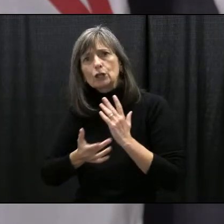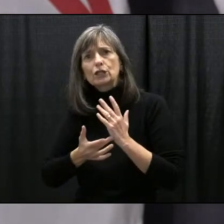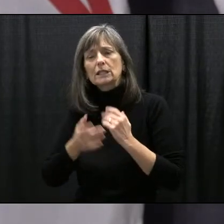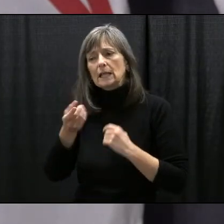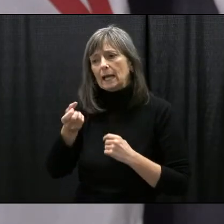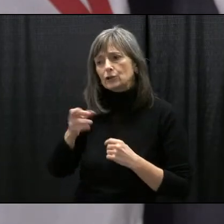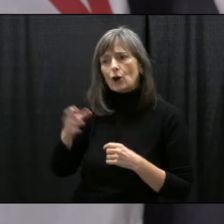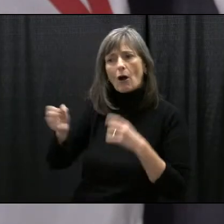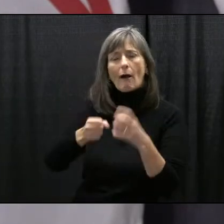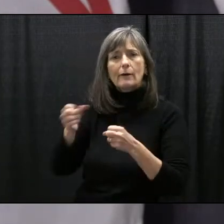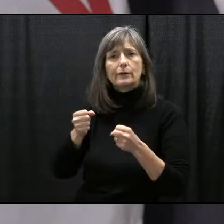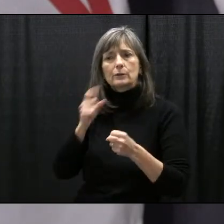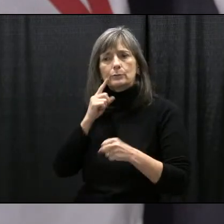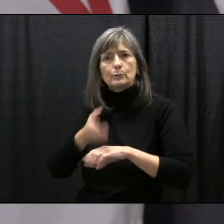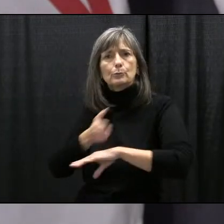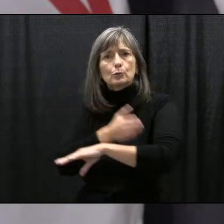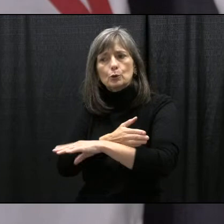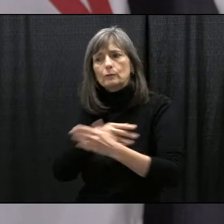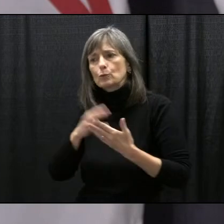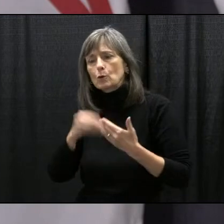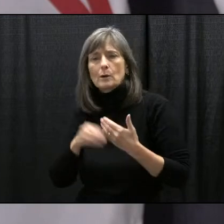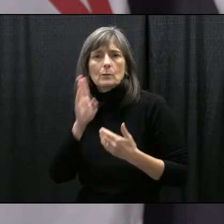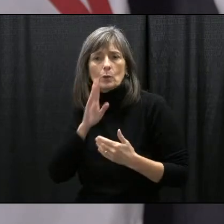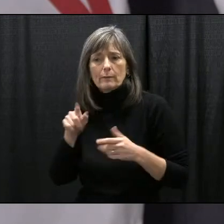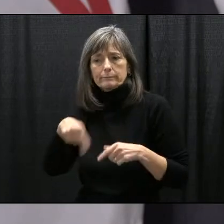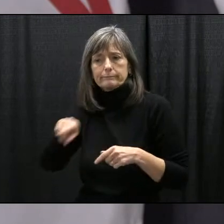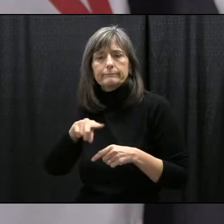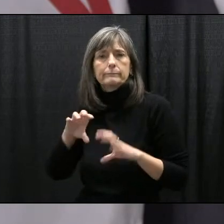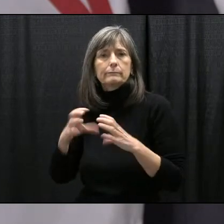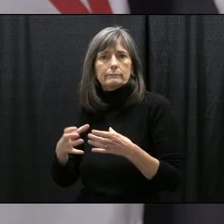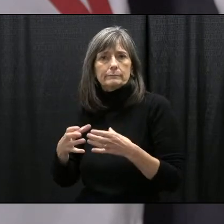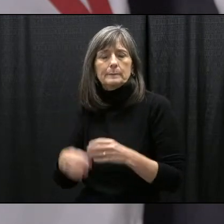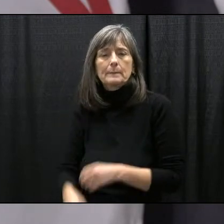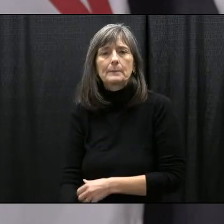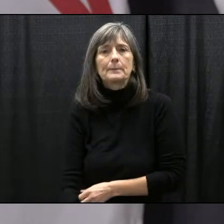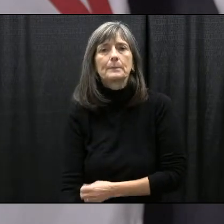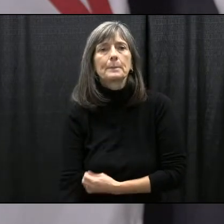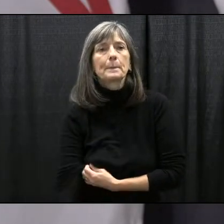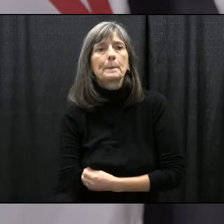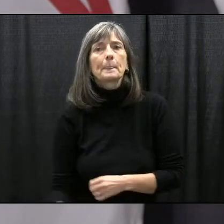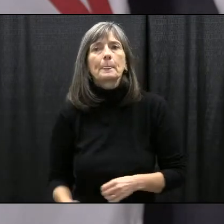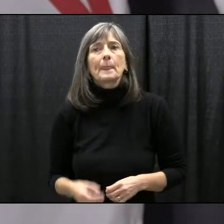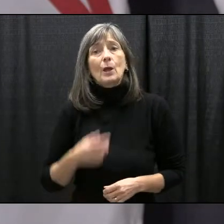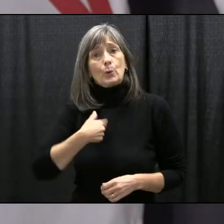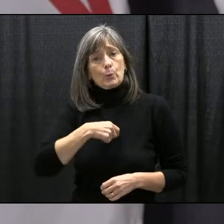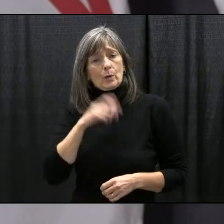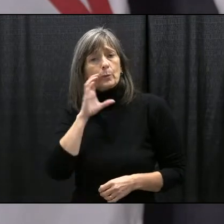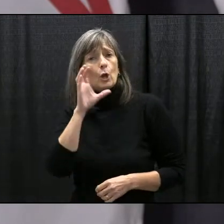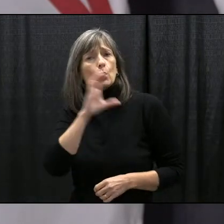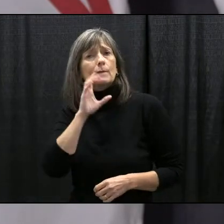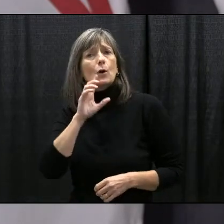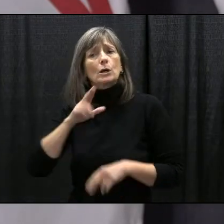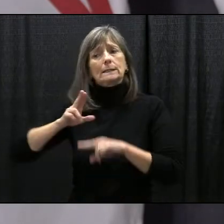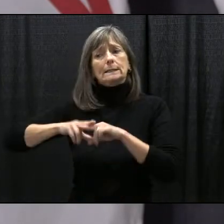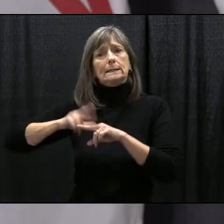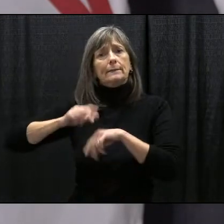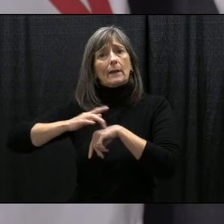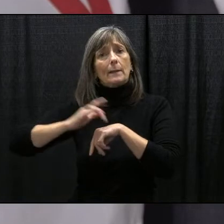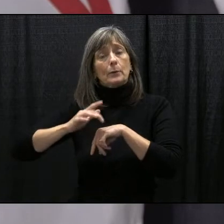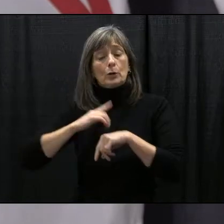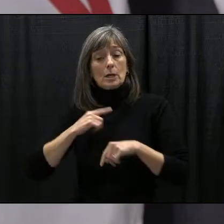HR practices and programs. We will be looking at seat capacity, growing our